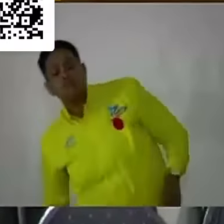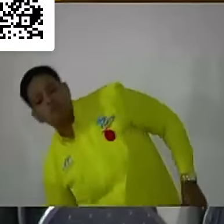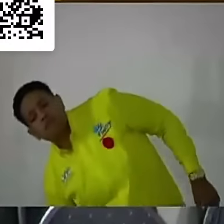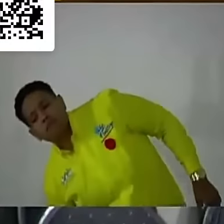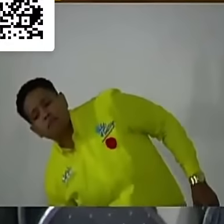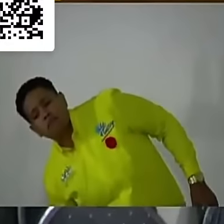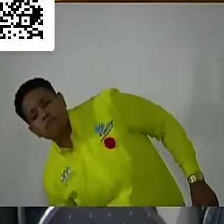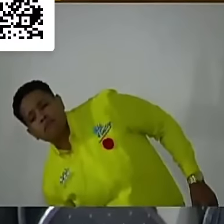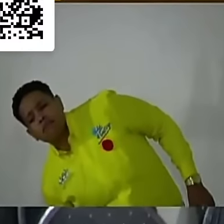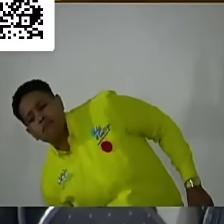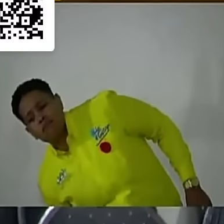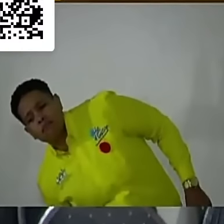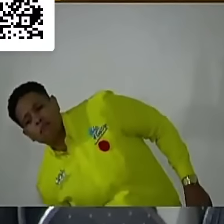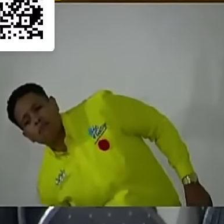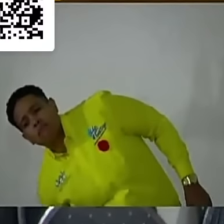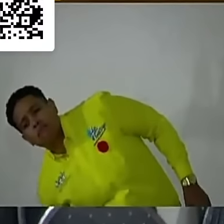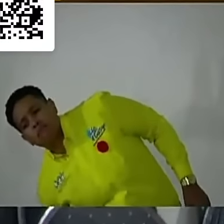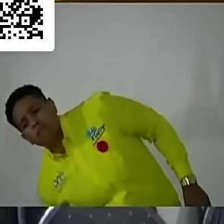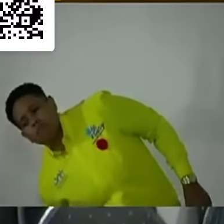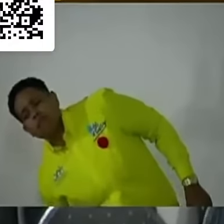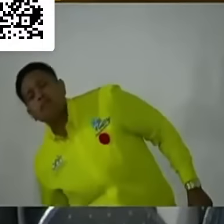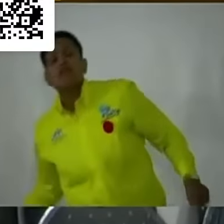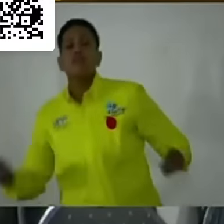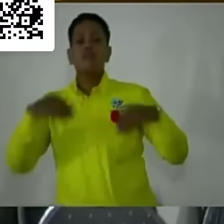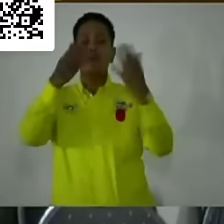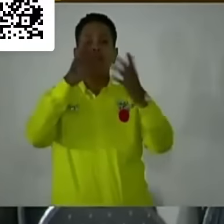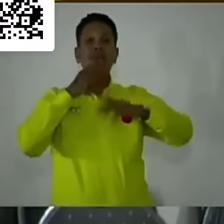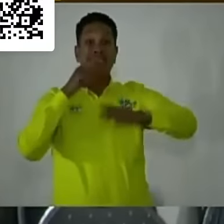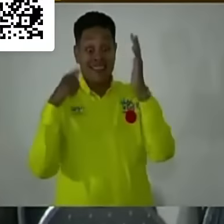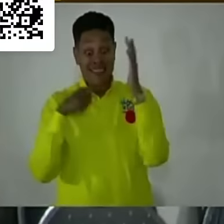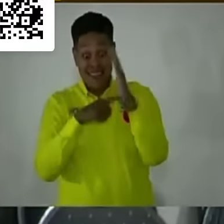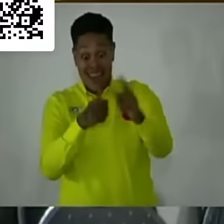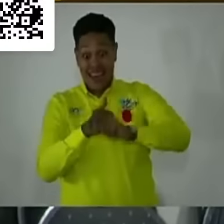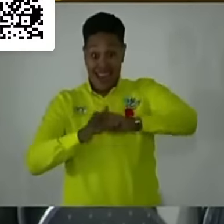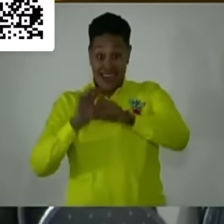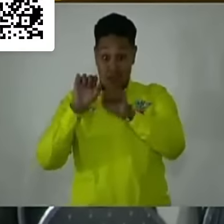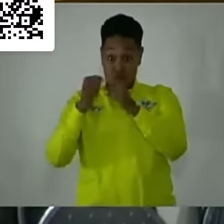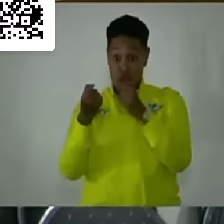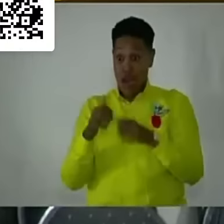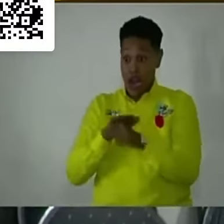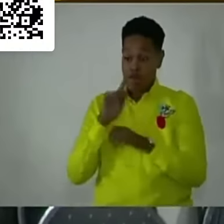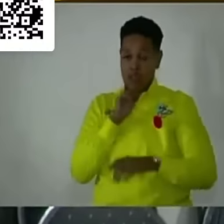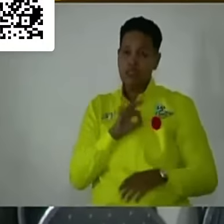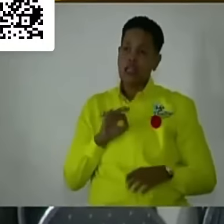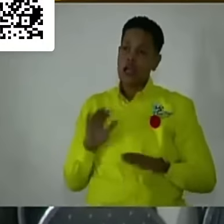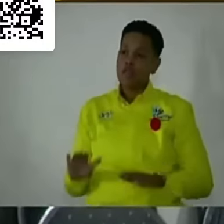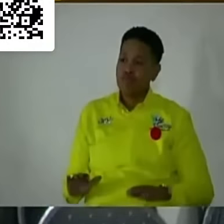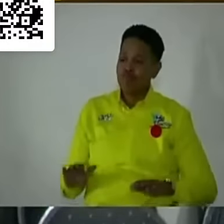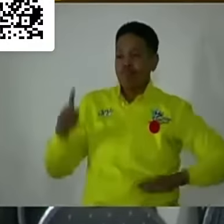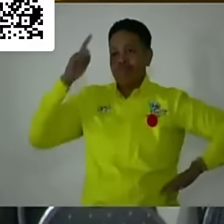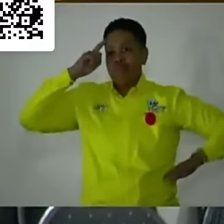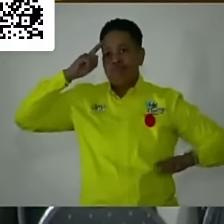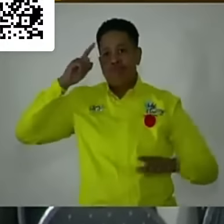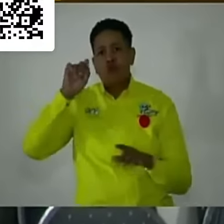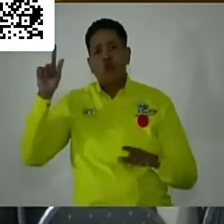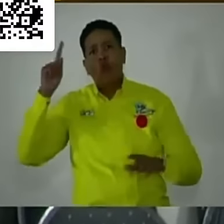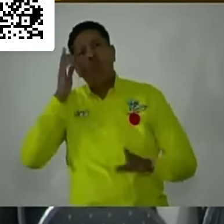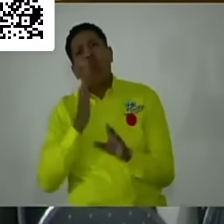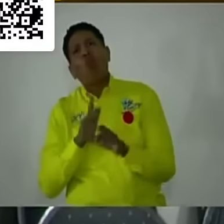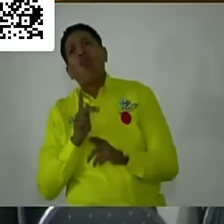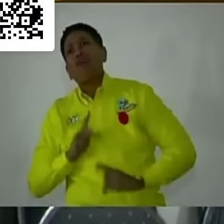dedicated break areas for staff to recover from the demanding physical and emotional toll, as well as providing that level of psychosocial support